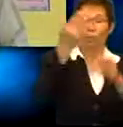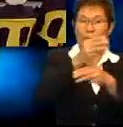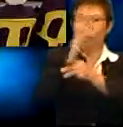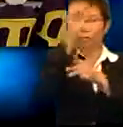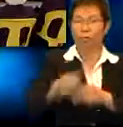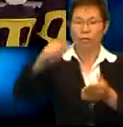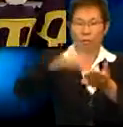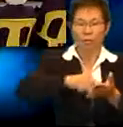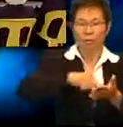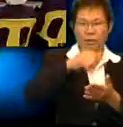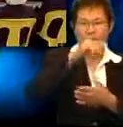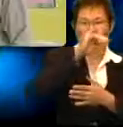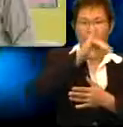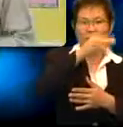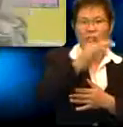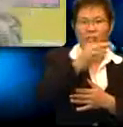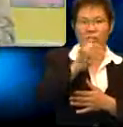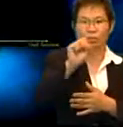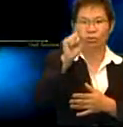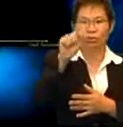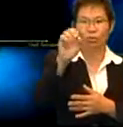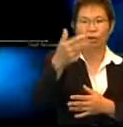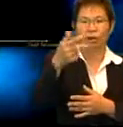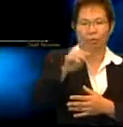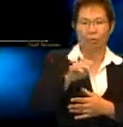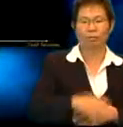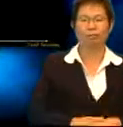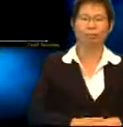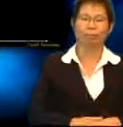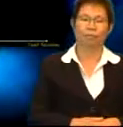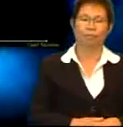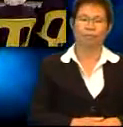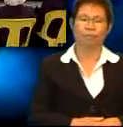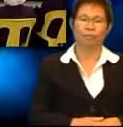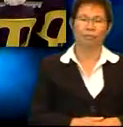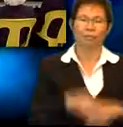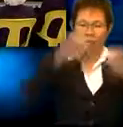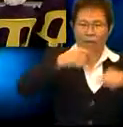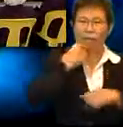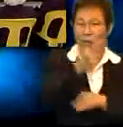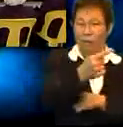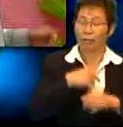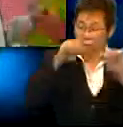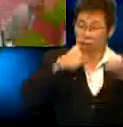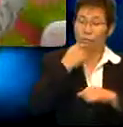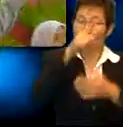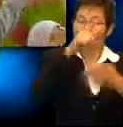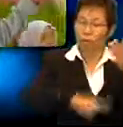scores. This is a histogram. Do you like a histogram? Yes. Can you tell